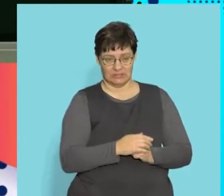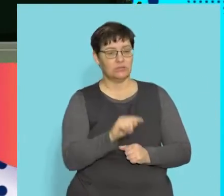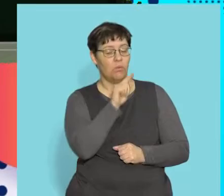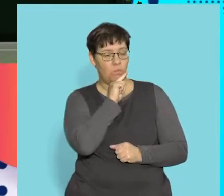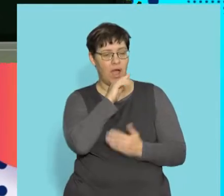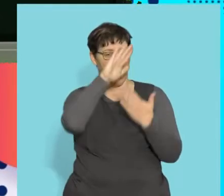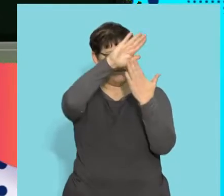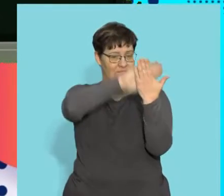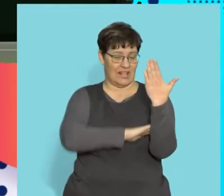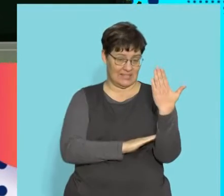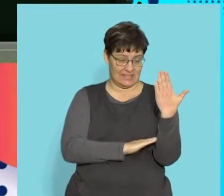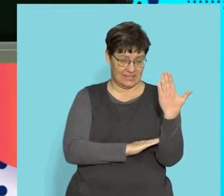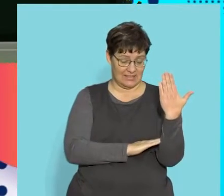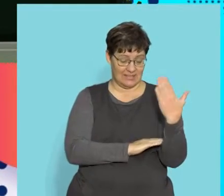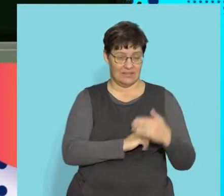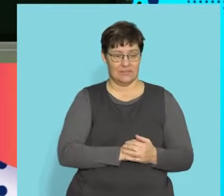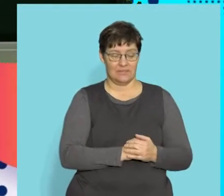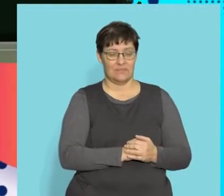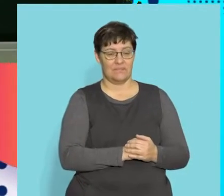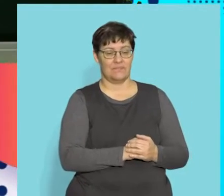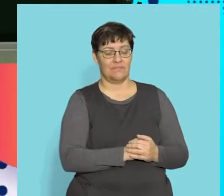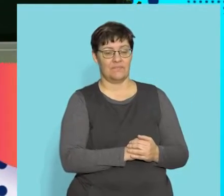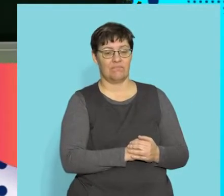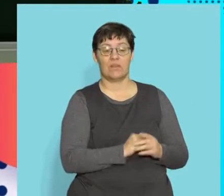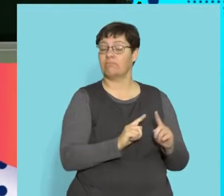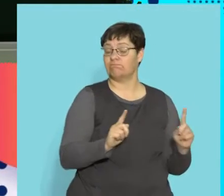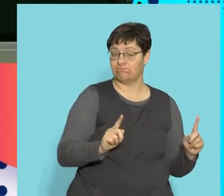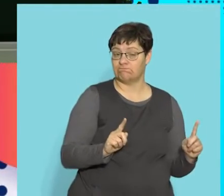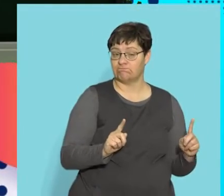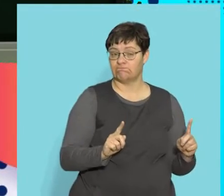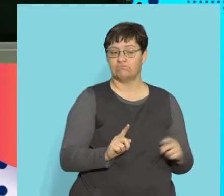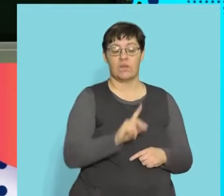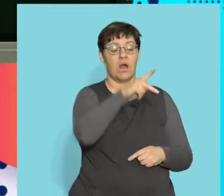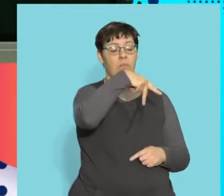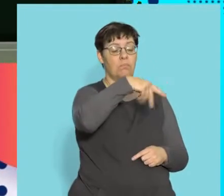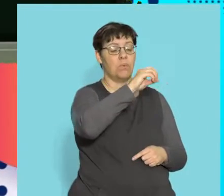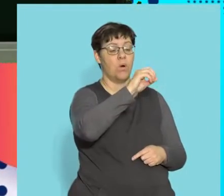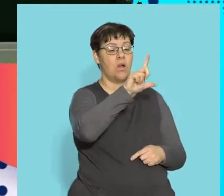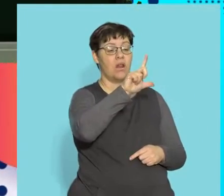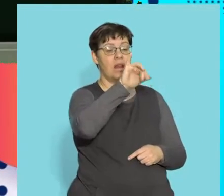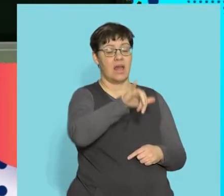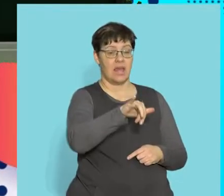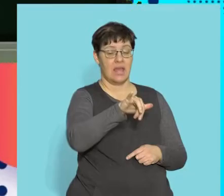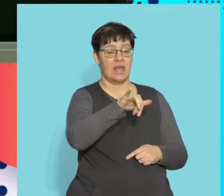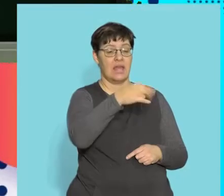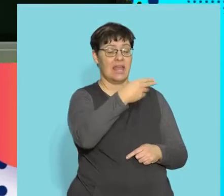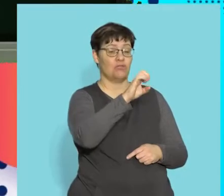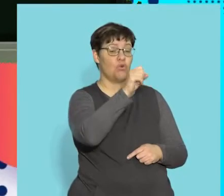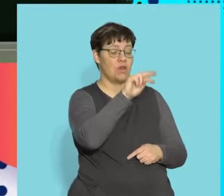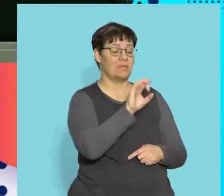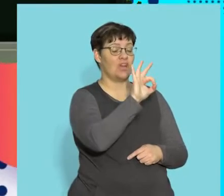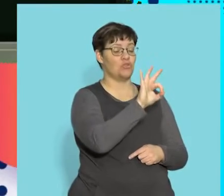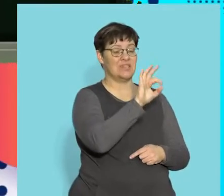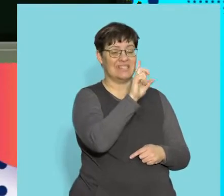it is drawn on a flat surface. But a polyhedron is a three-dimensional